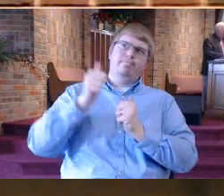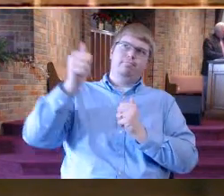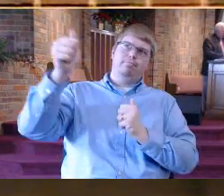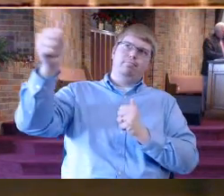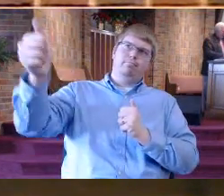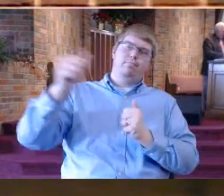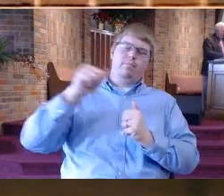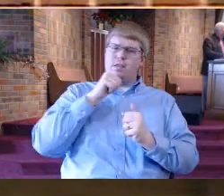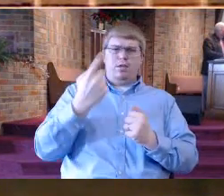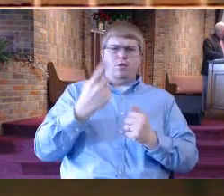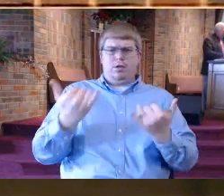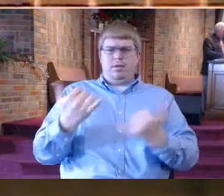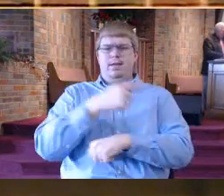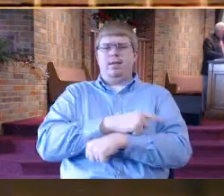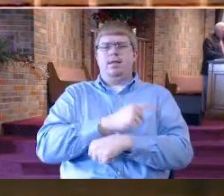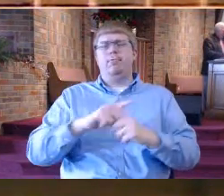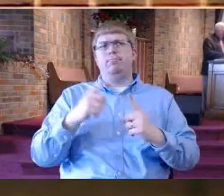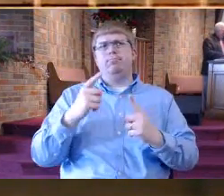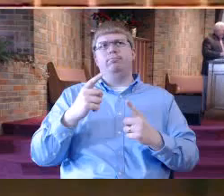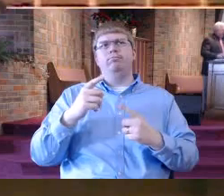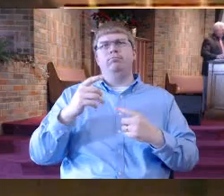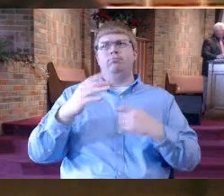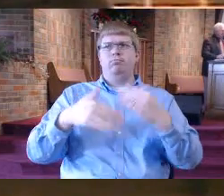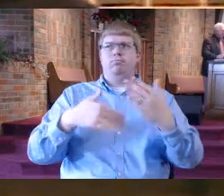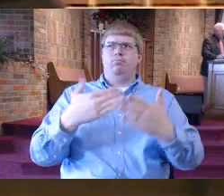now to what will be